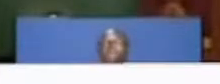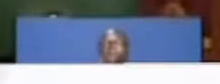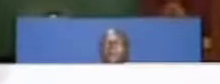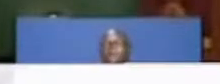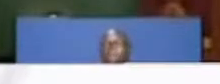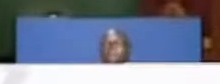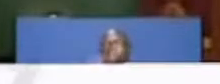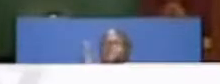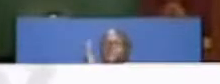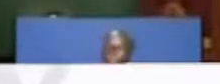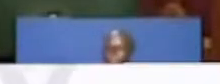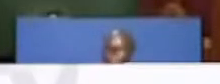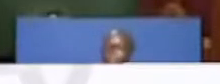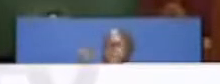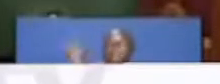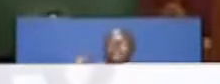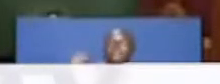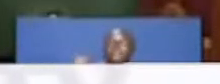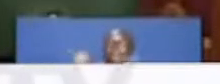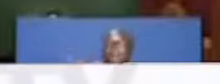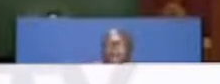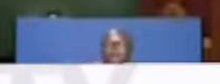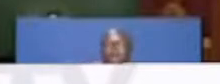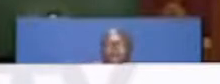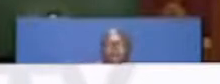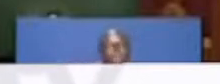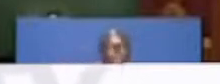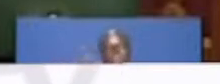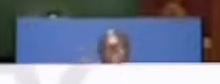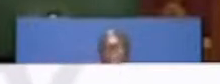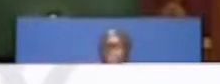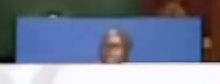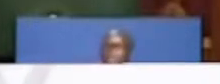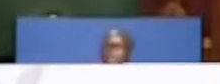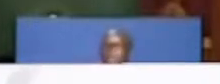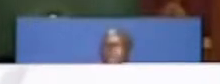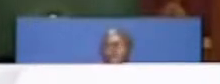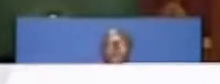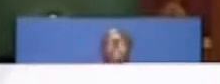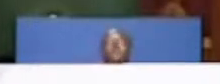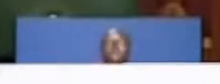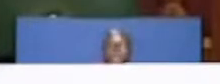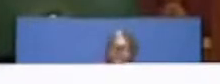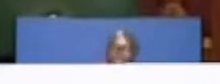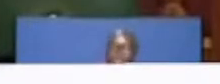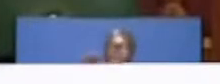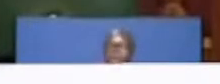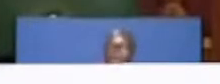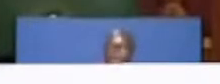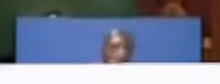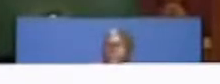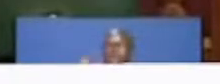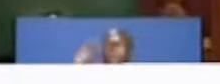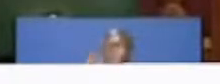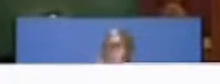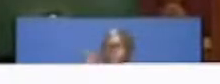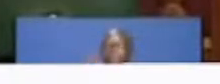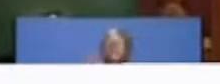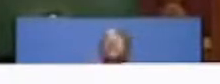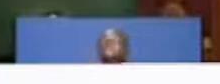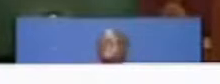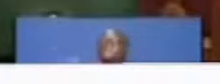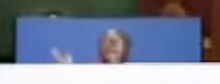duty of present generations to consciously conserve their natural beauty, ecological